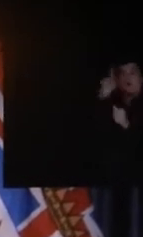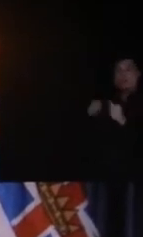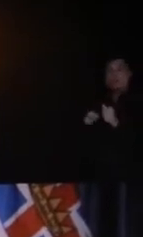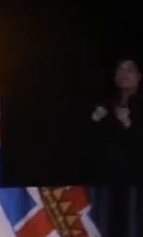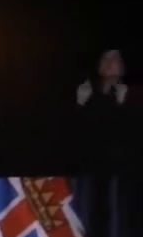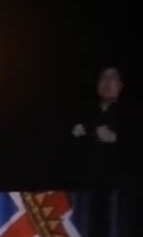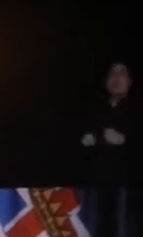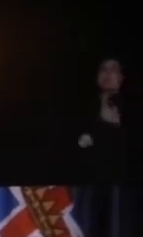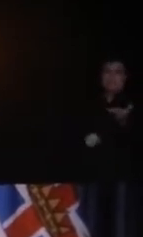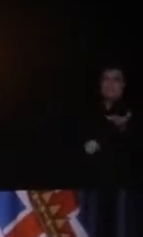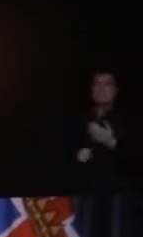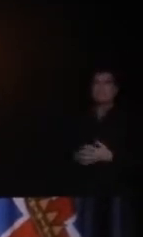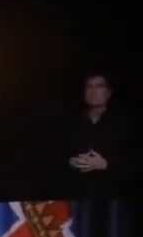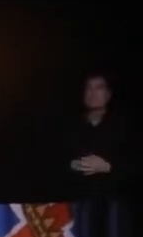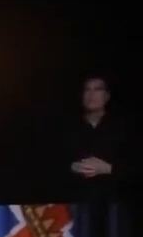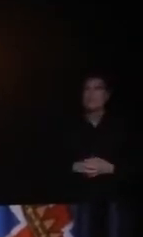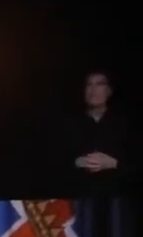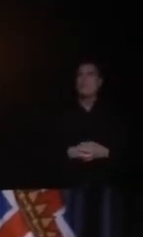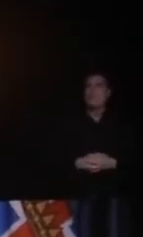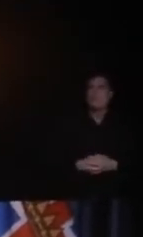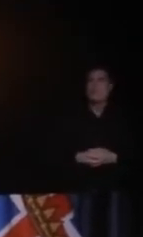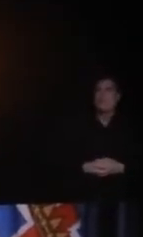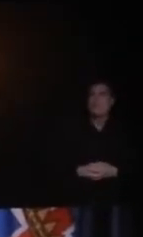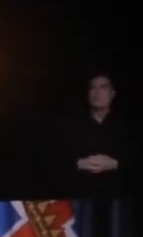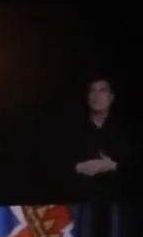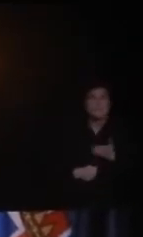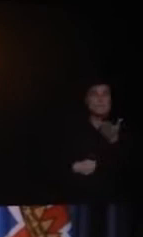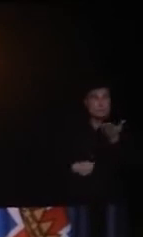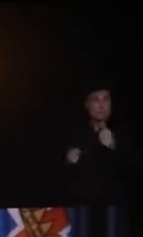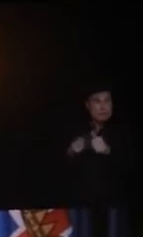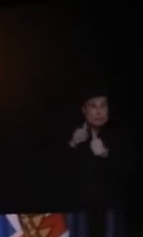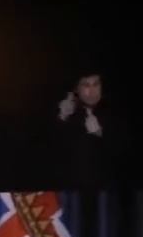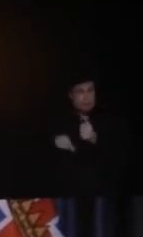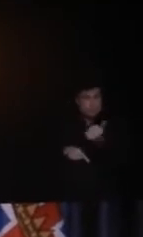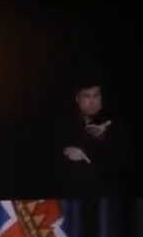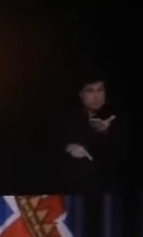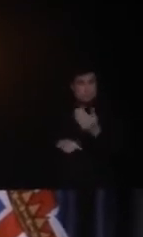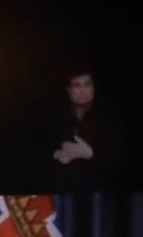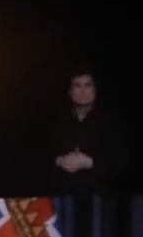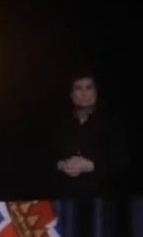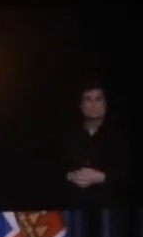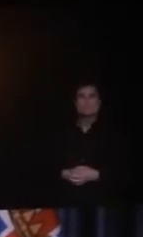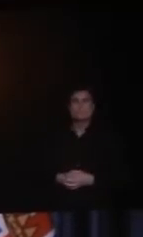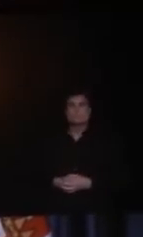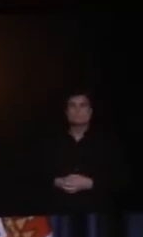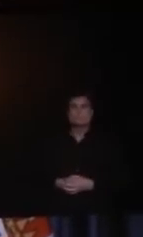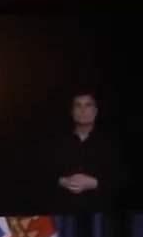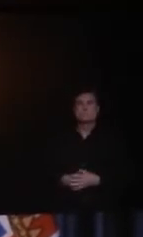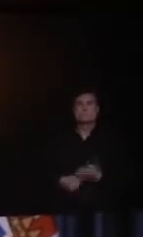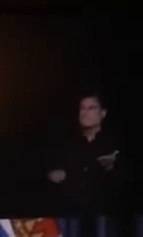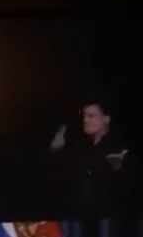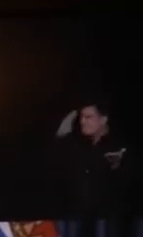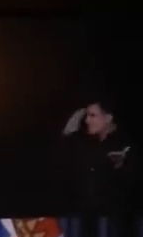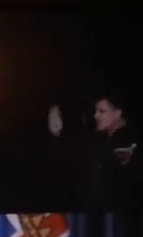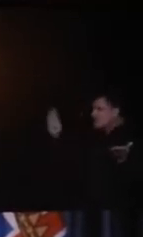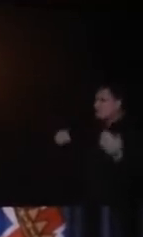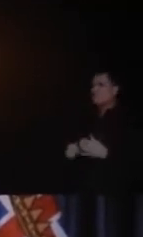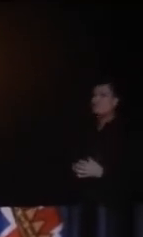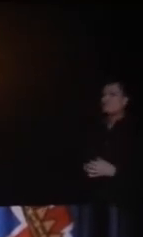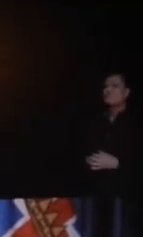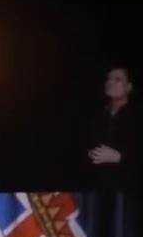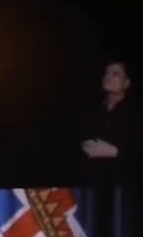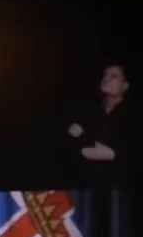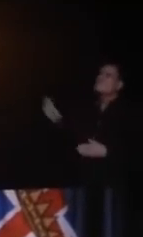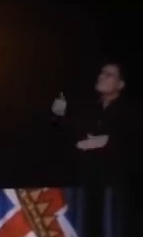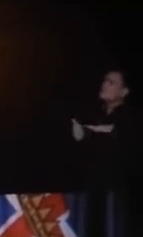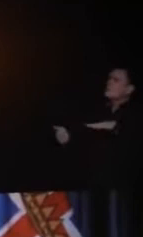answers this and blows it off. Question today. Blows it off. To Michelle Bernaro. Completely blows it off. Hi there.